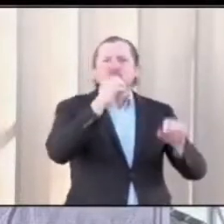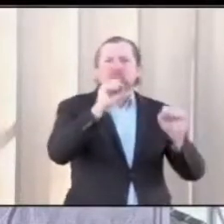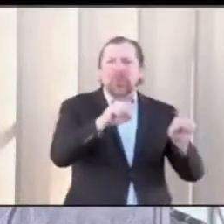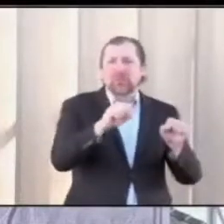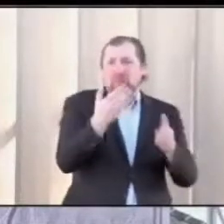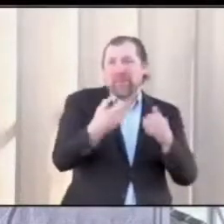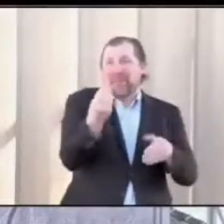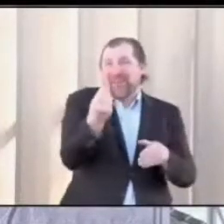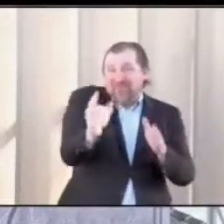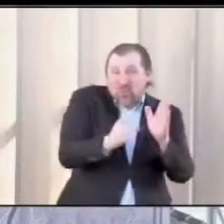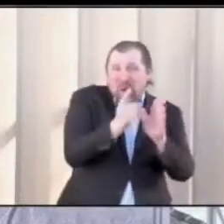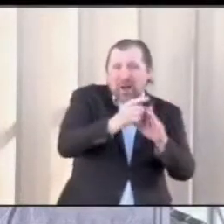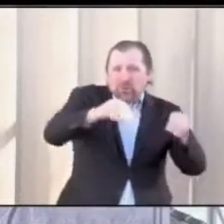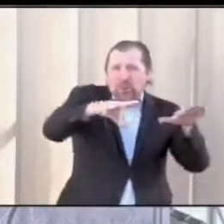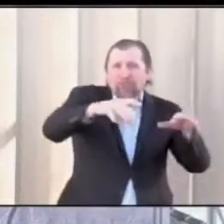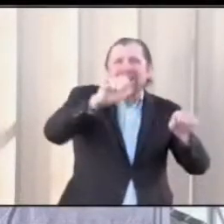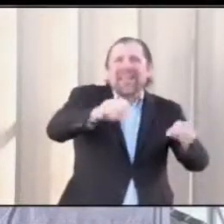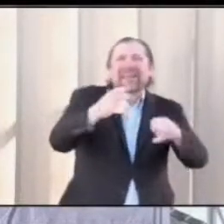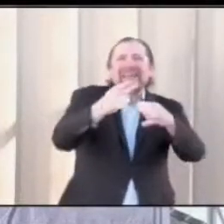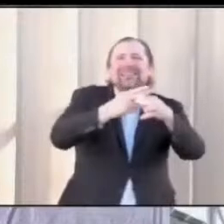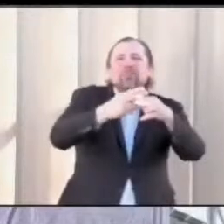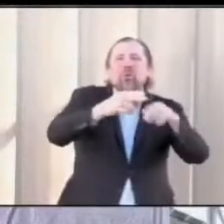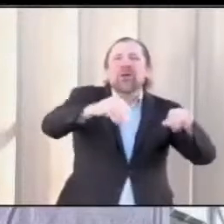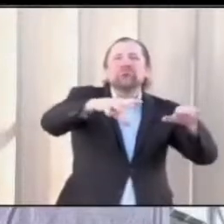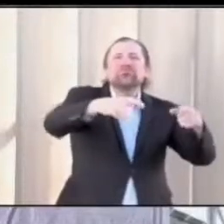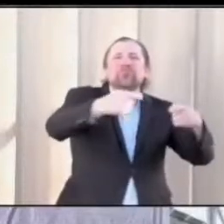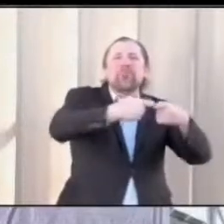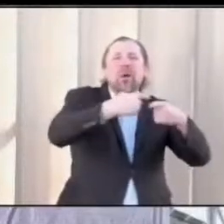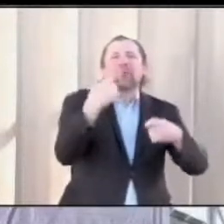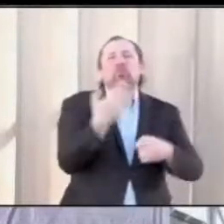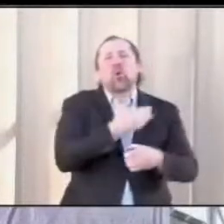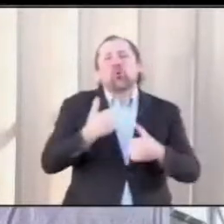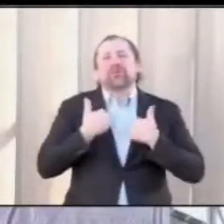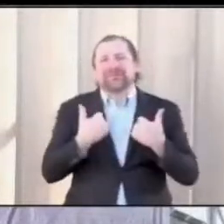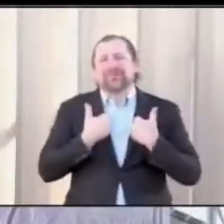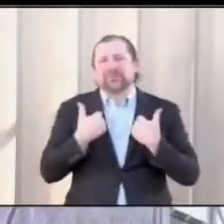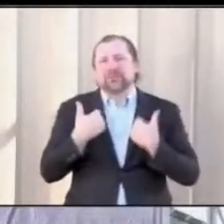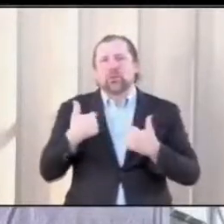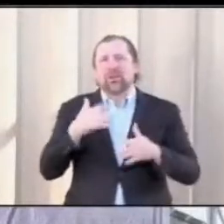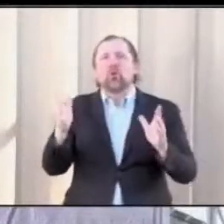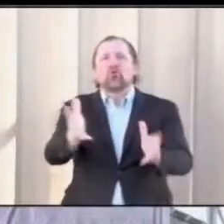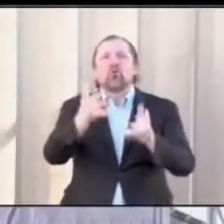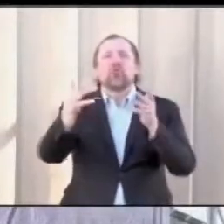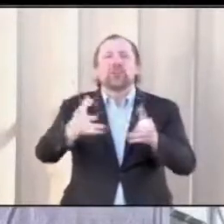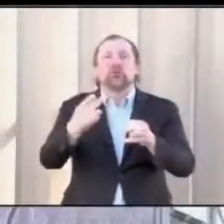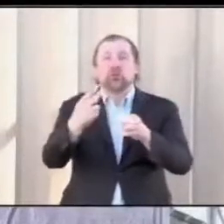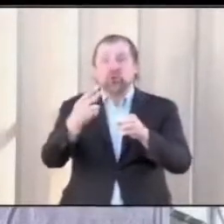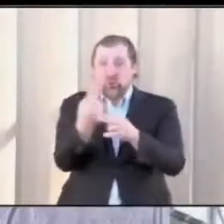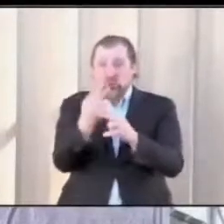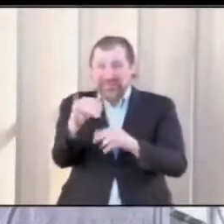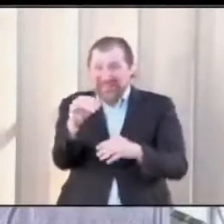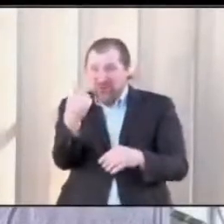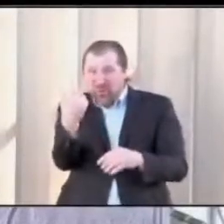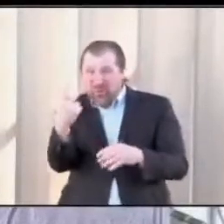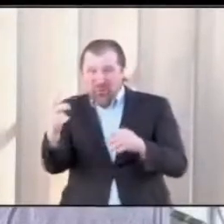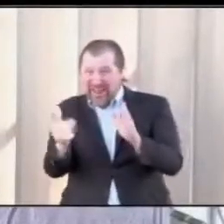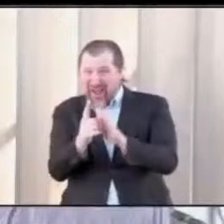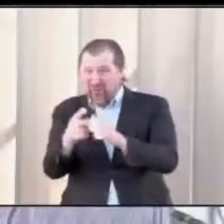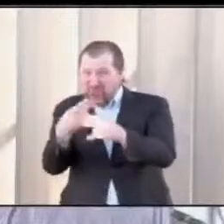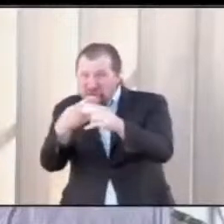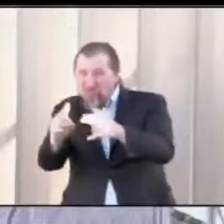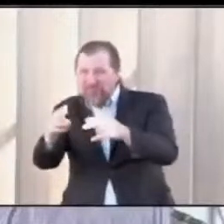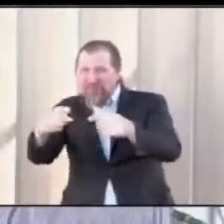for a few hours, to provide temporary relief to our residents. We encourage everyone to use these windows of power to charge your devices and